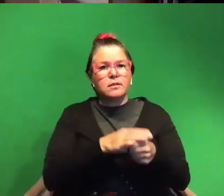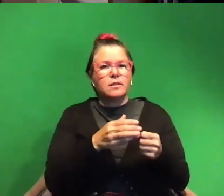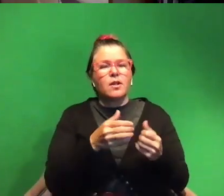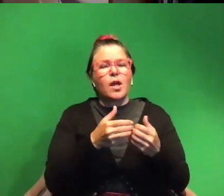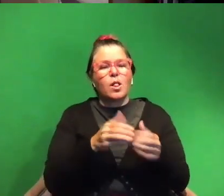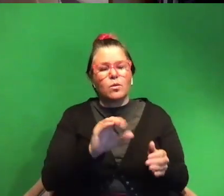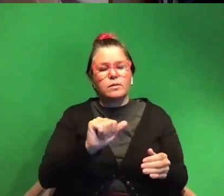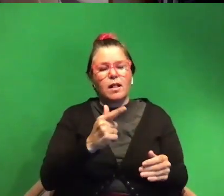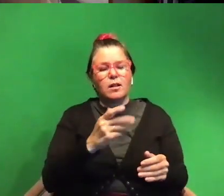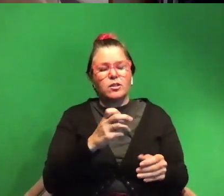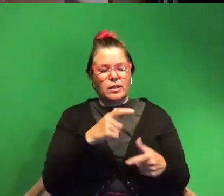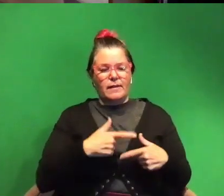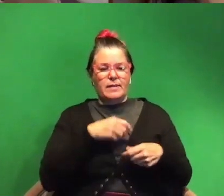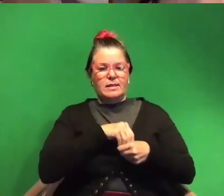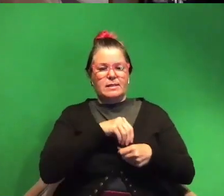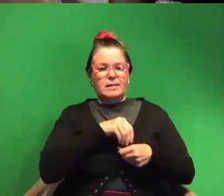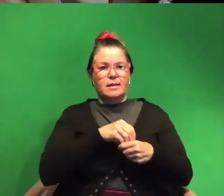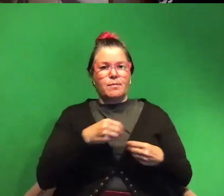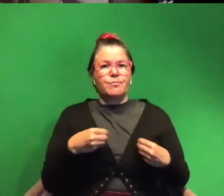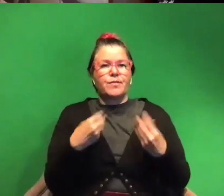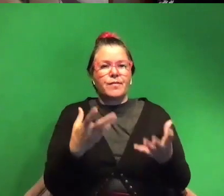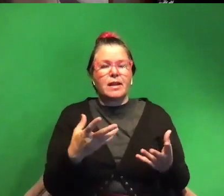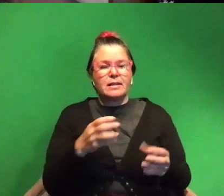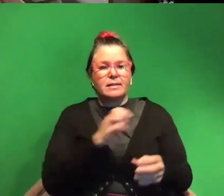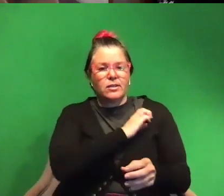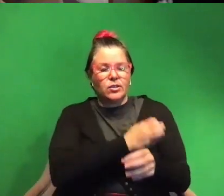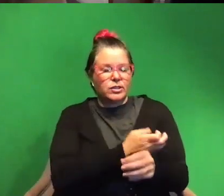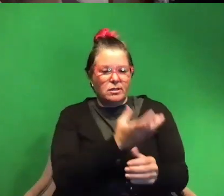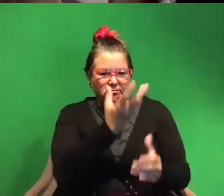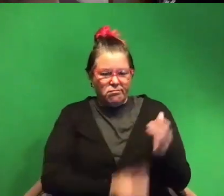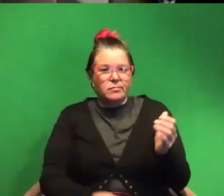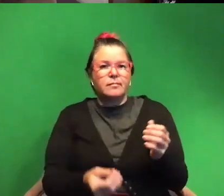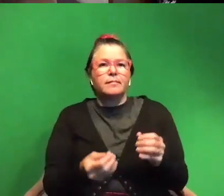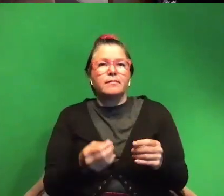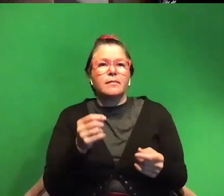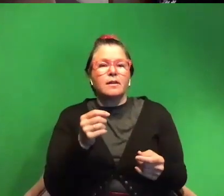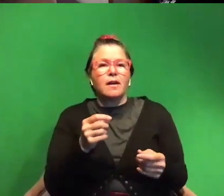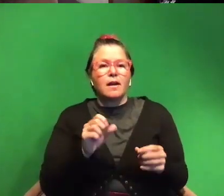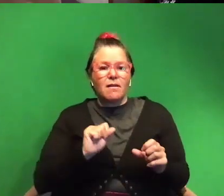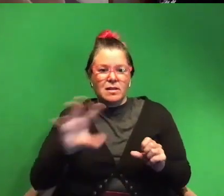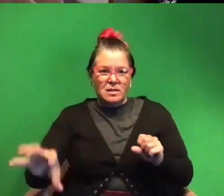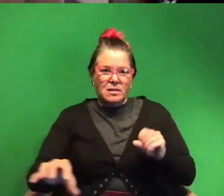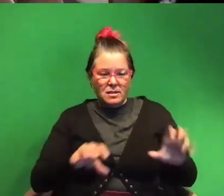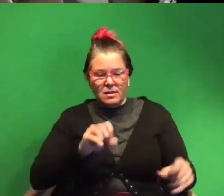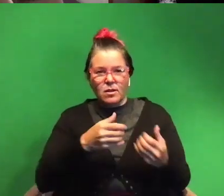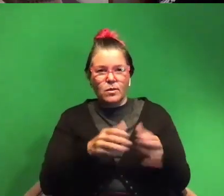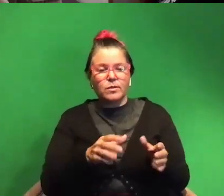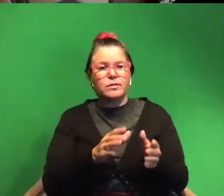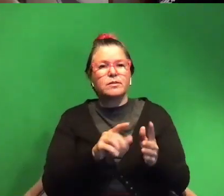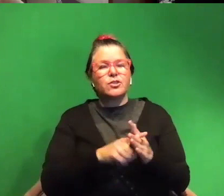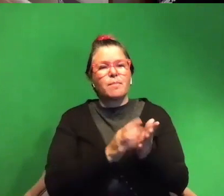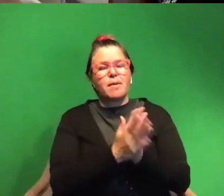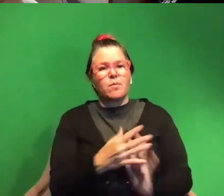algae that lives inside of them that provides most of their energy. And because they're sort of losing them and expelling them, they start to turn white.